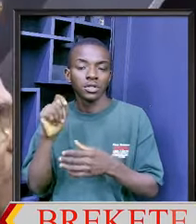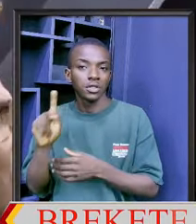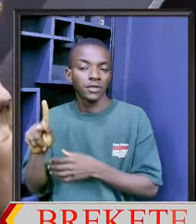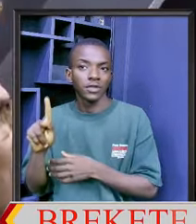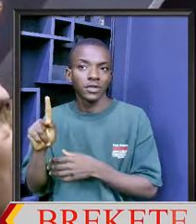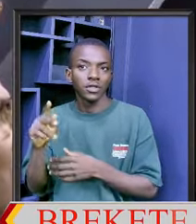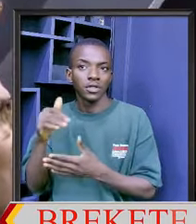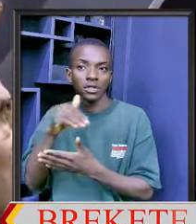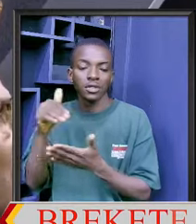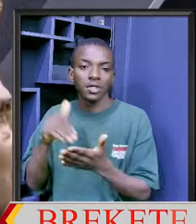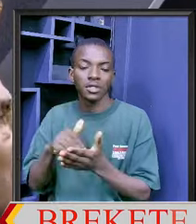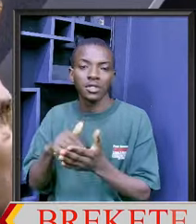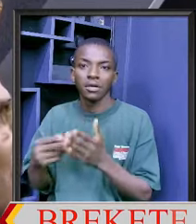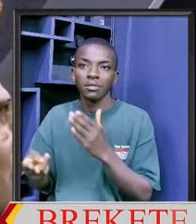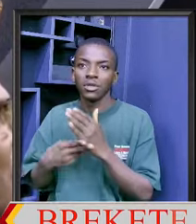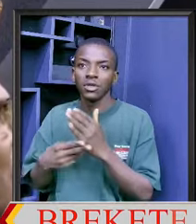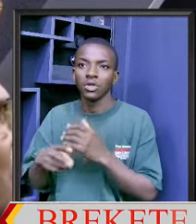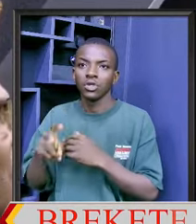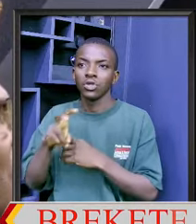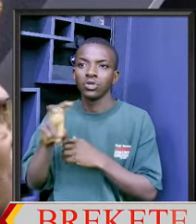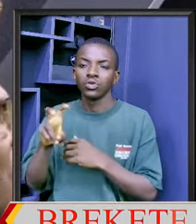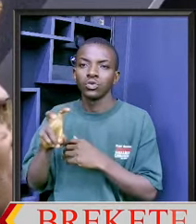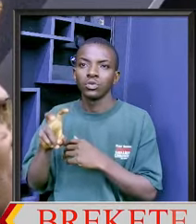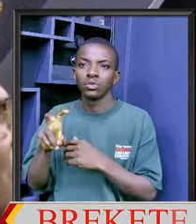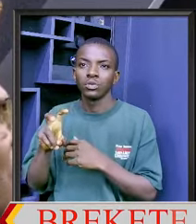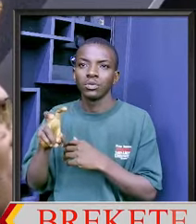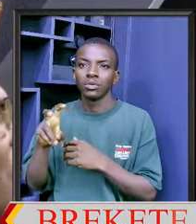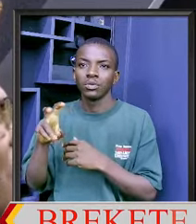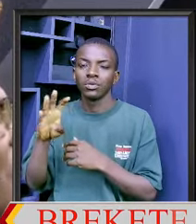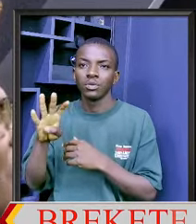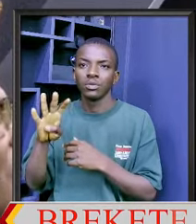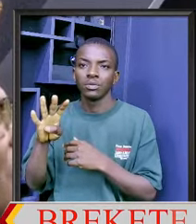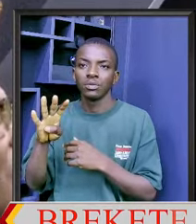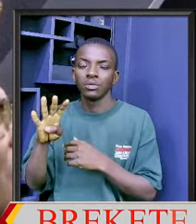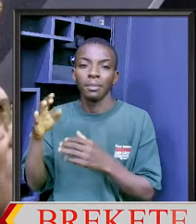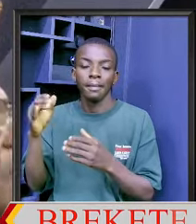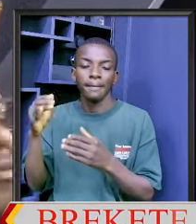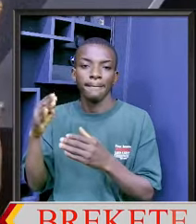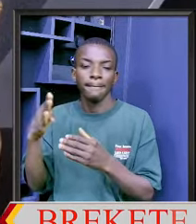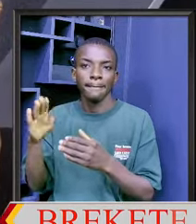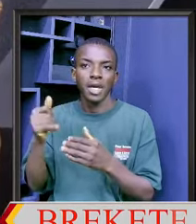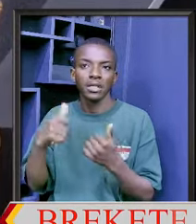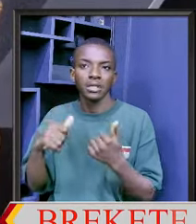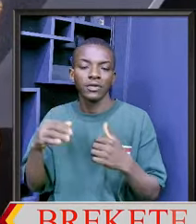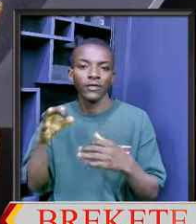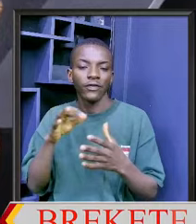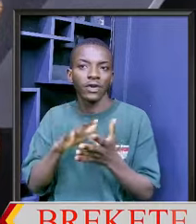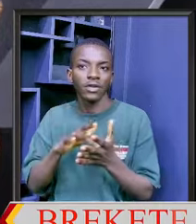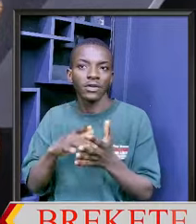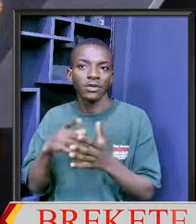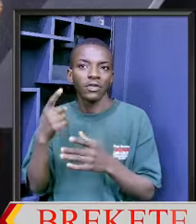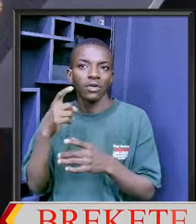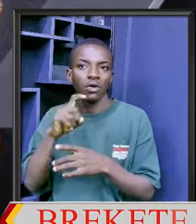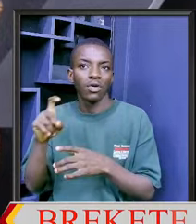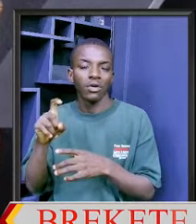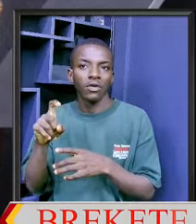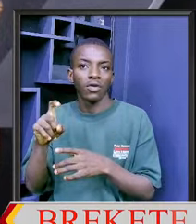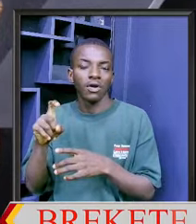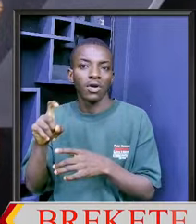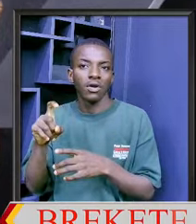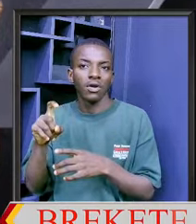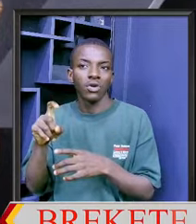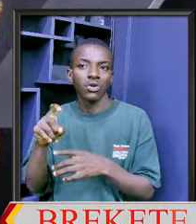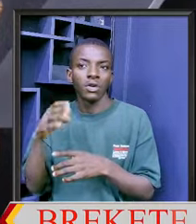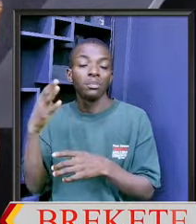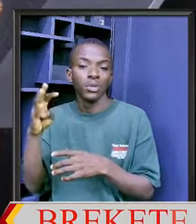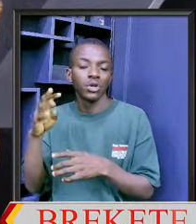Bank bought 2.15 million bags of fertilizer for 100 billion